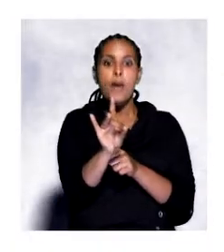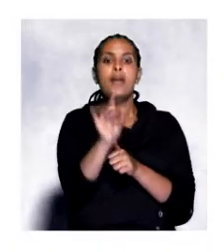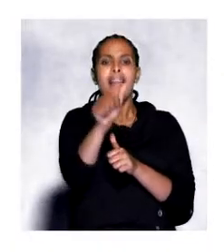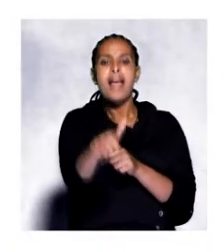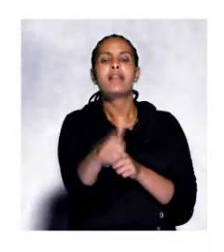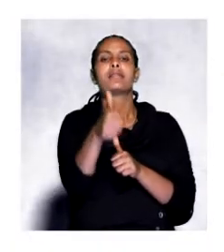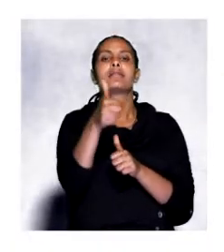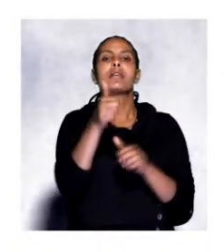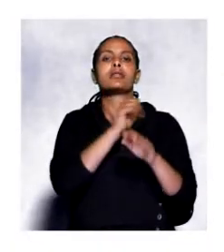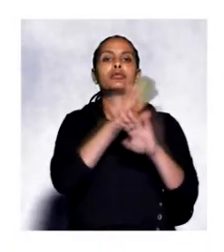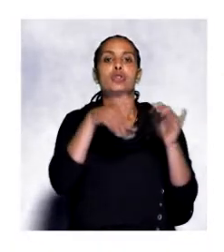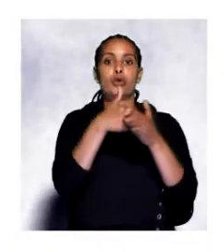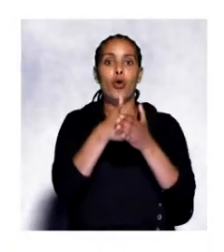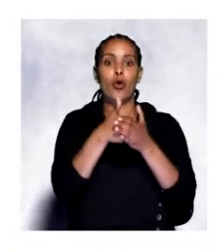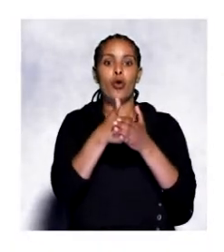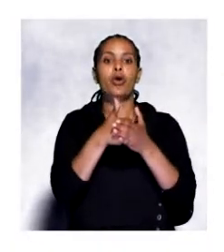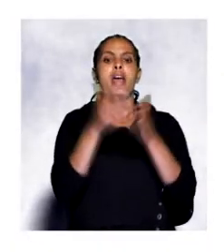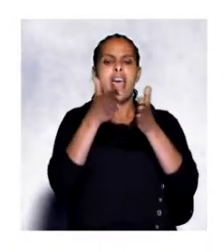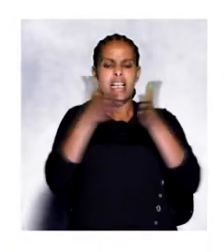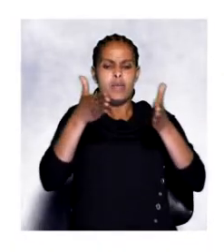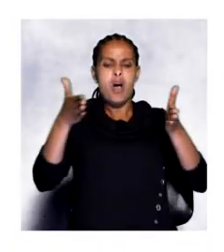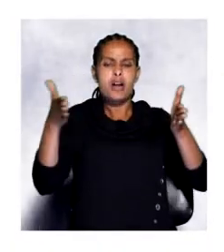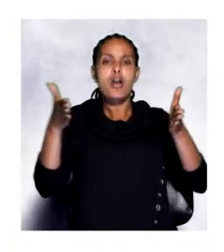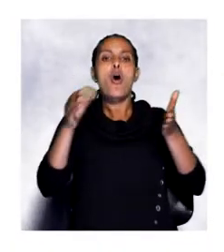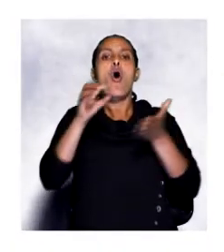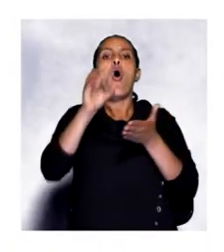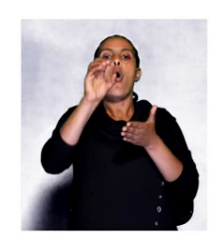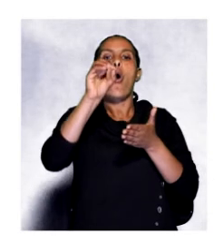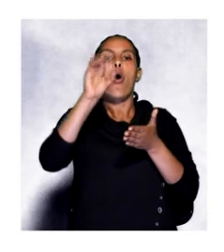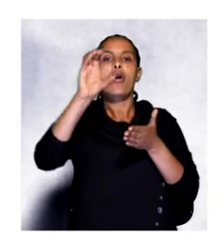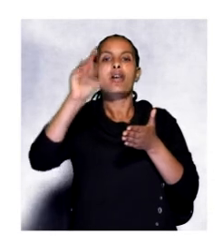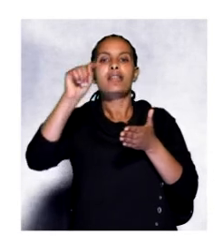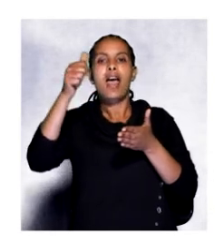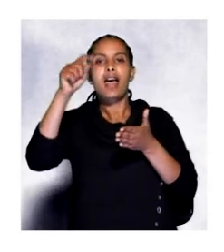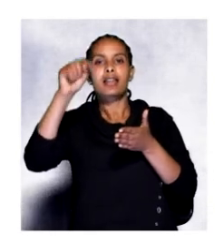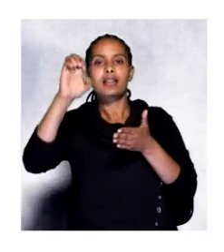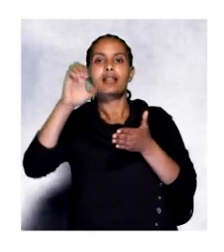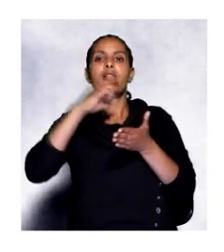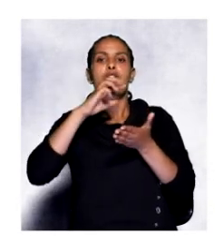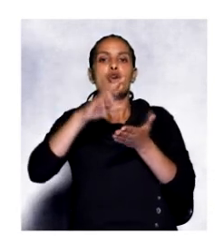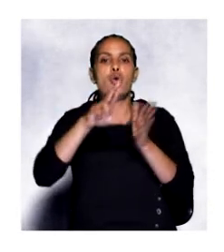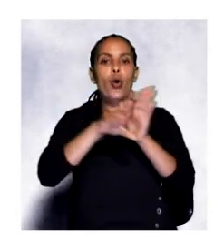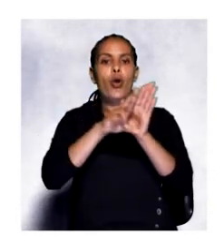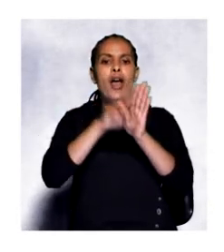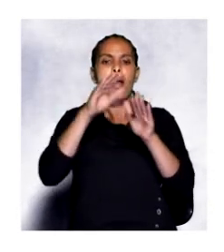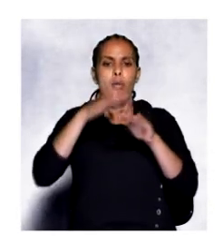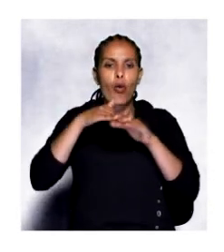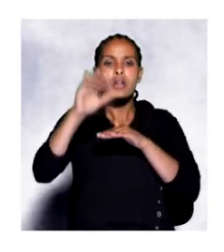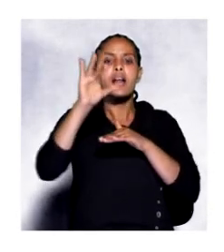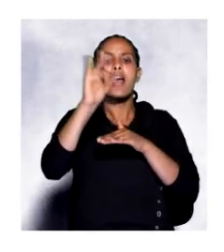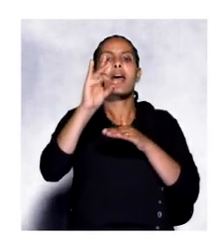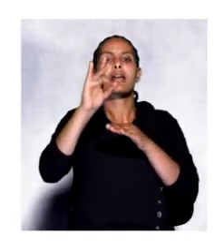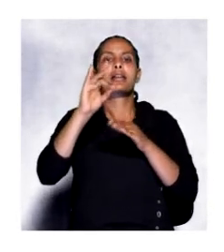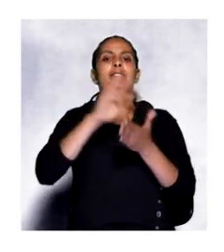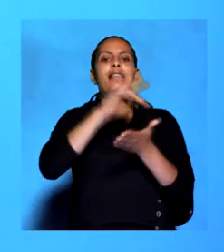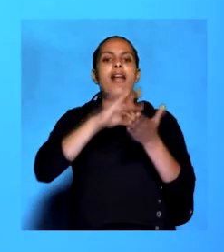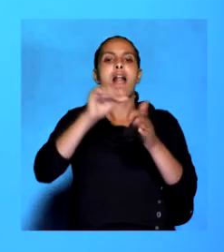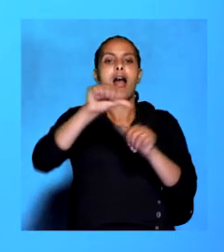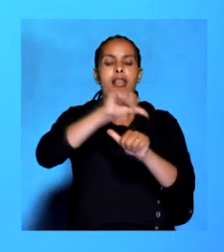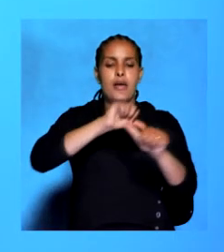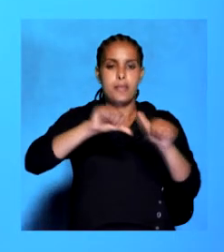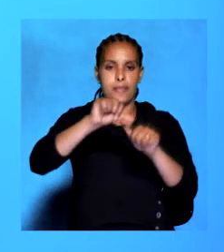10, which is known as expanded octet, more than 8 electrons on the central atom.